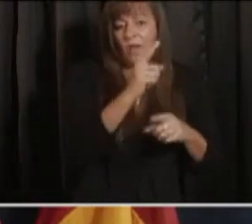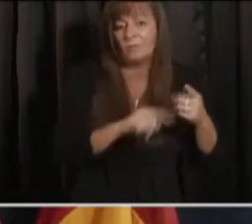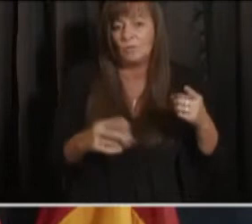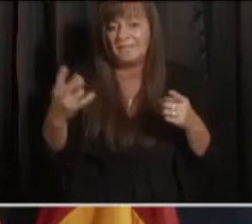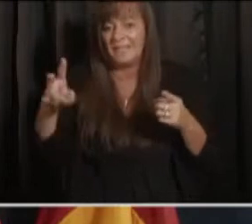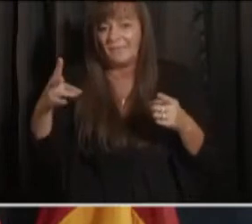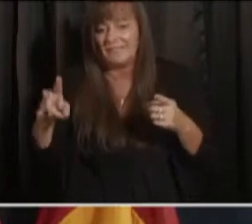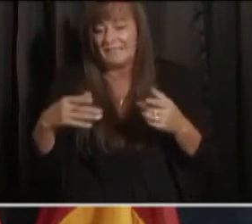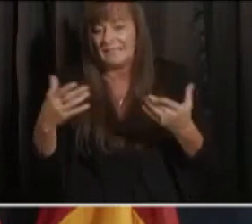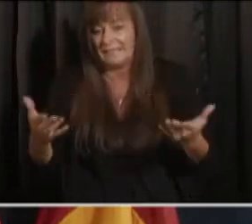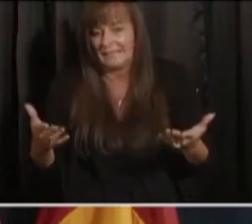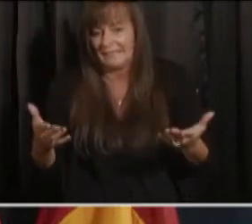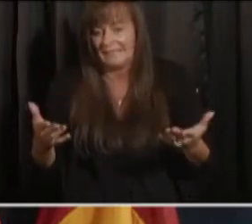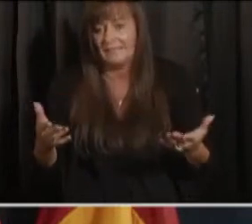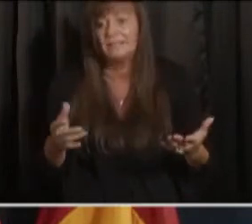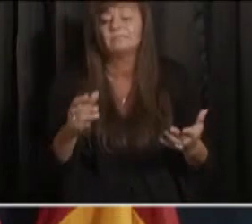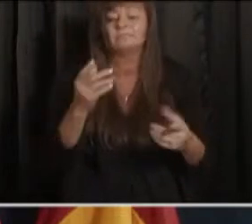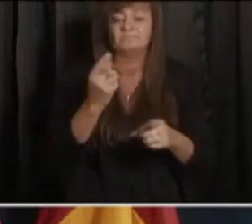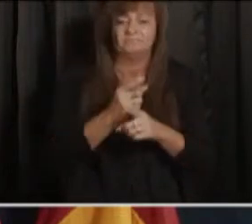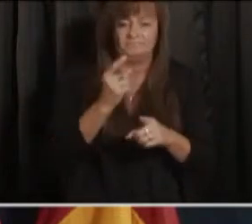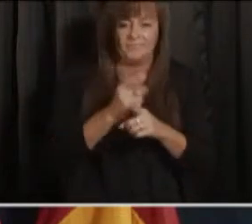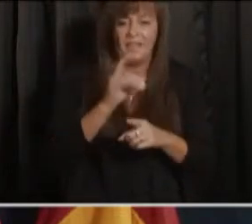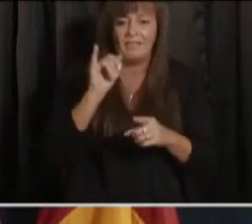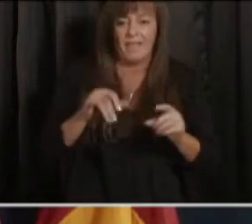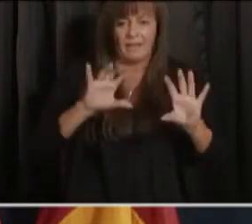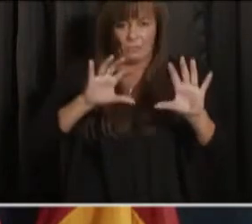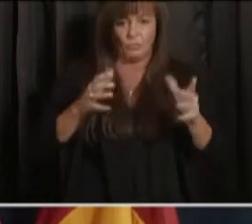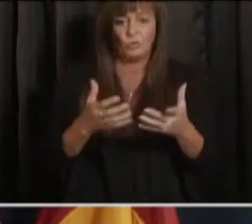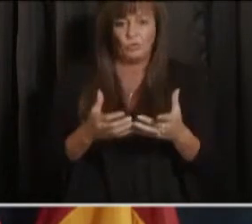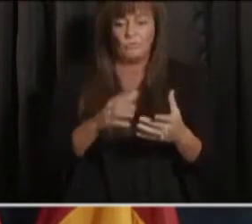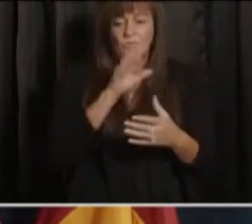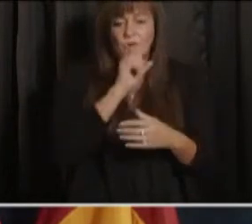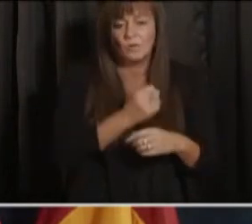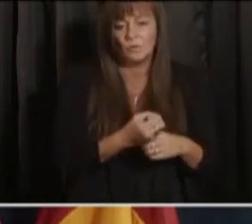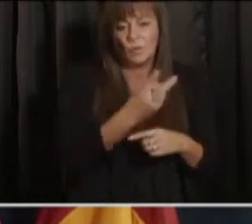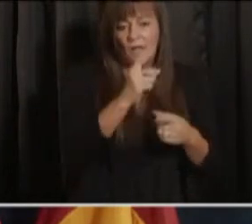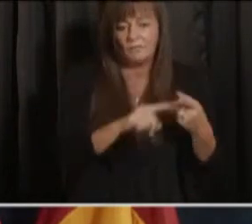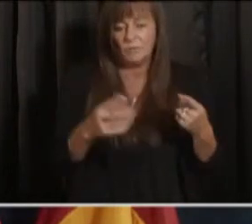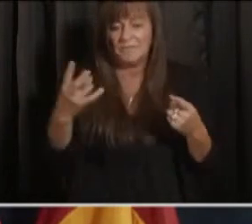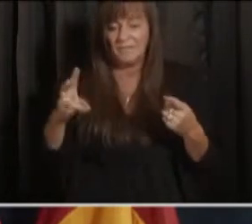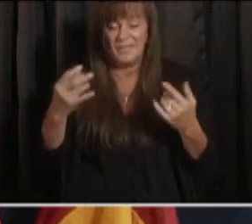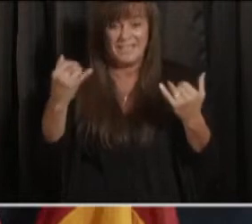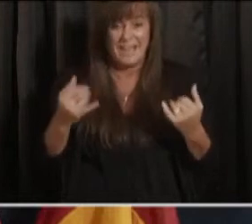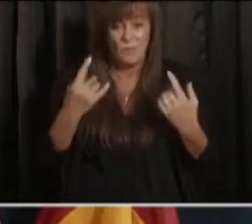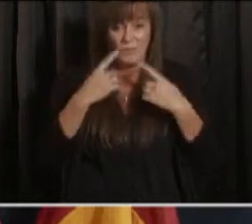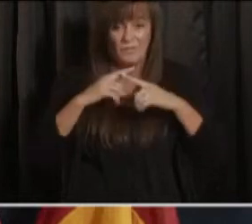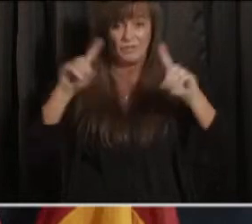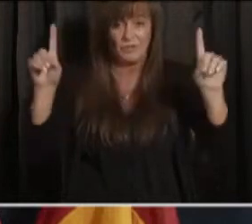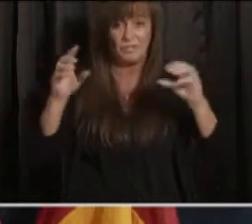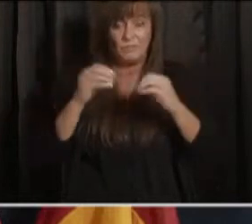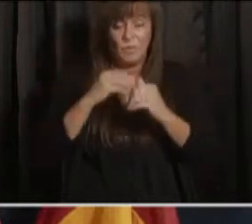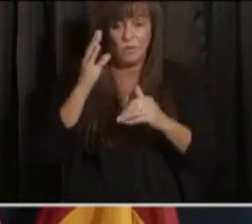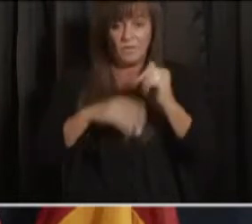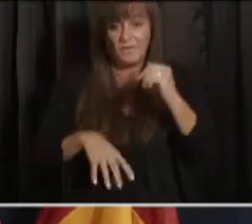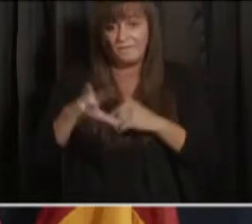Absolutely. So the 12 to 17-year-old age group we have now achieved over 50% of those